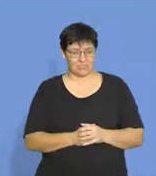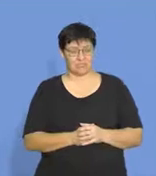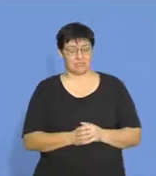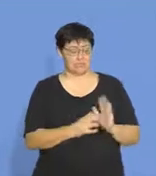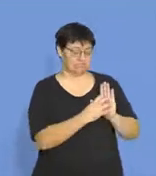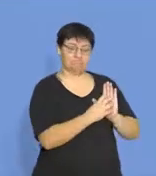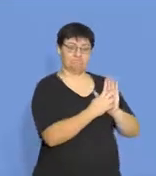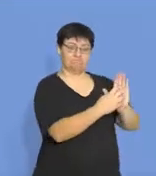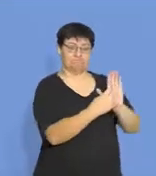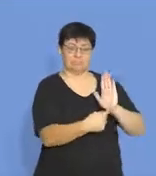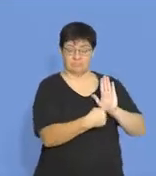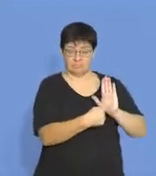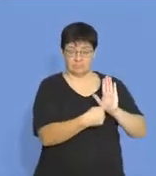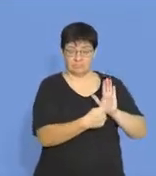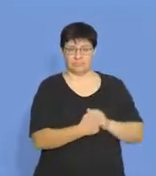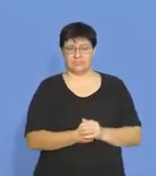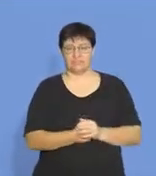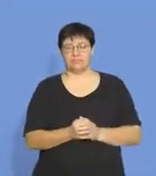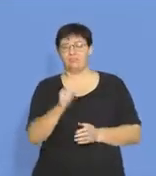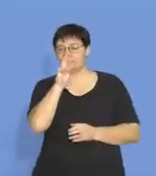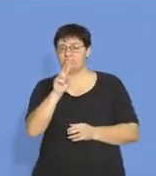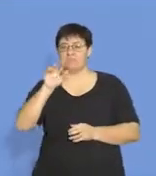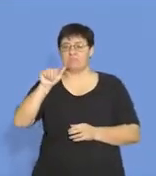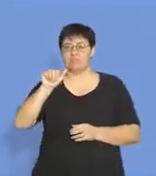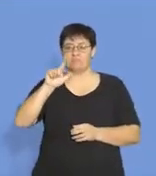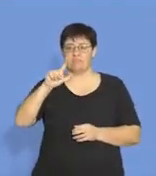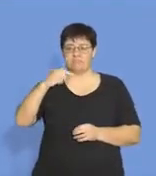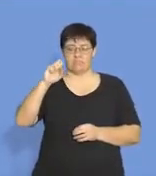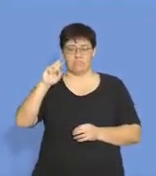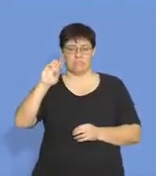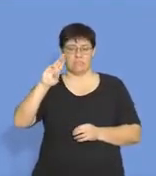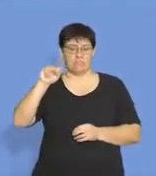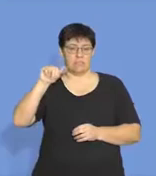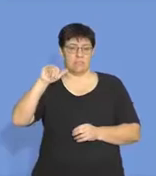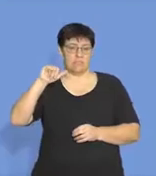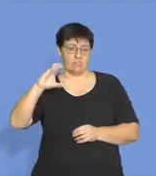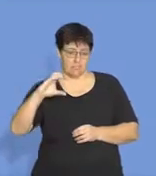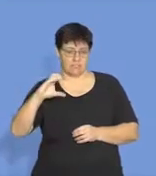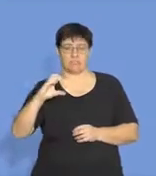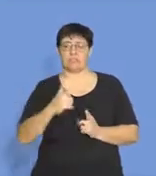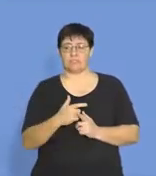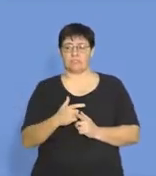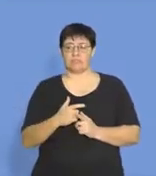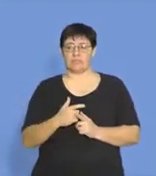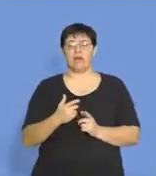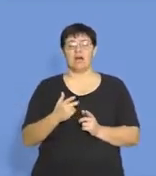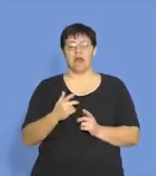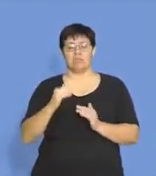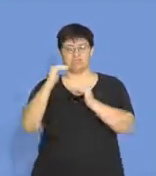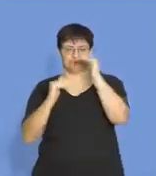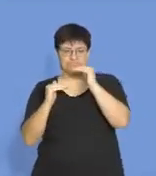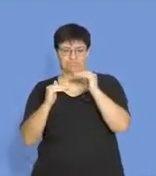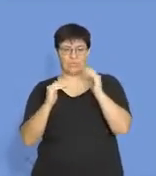Our map for this lesson, we're looking at algebraic inequalities. There's going to be symbols that are going to